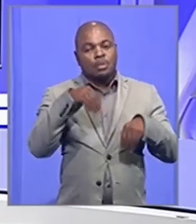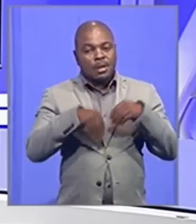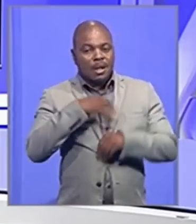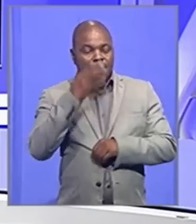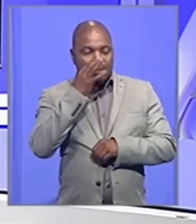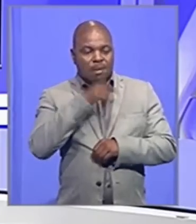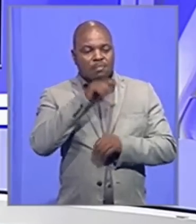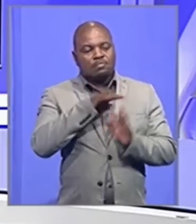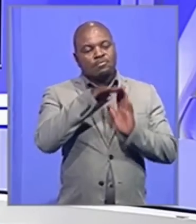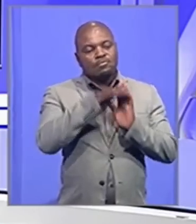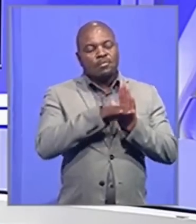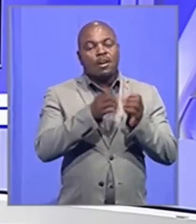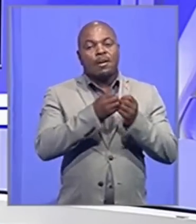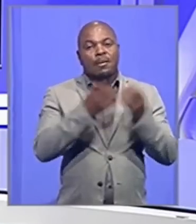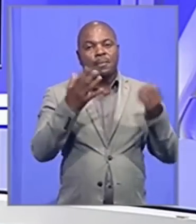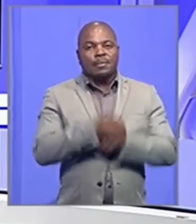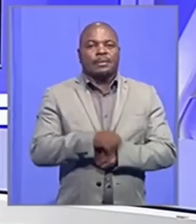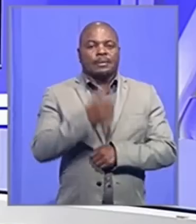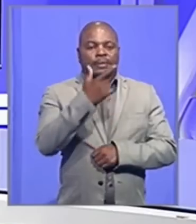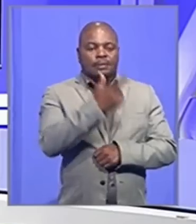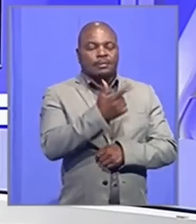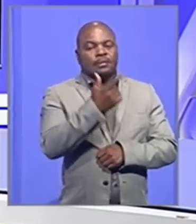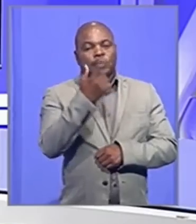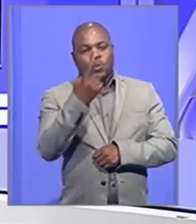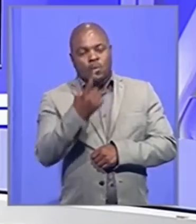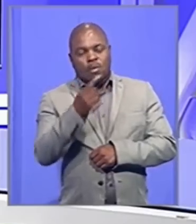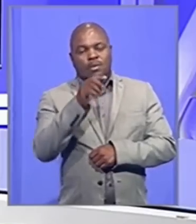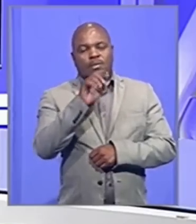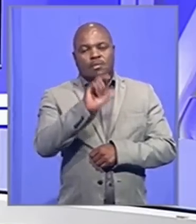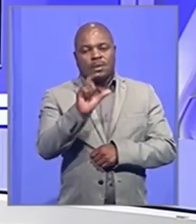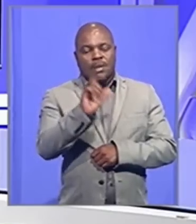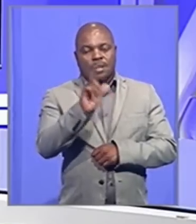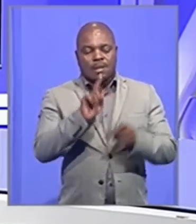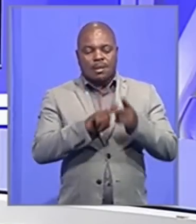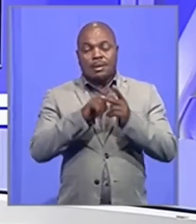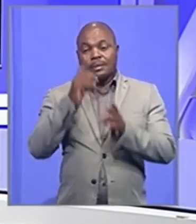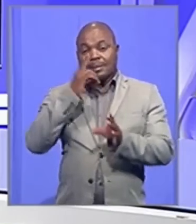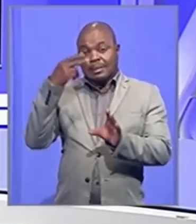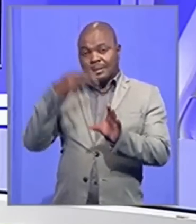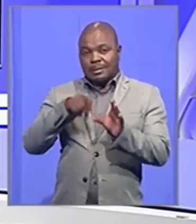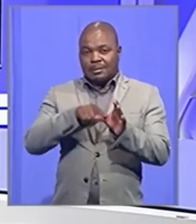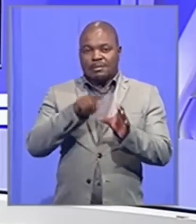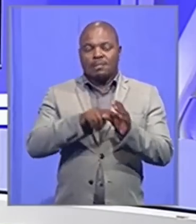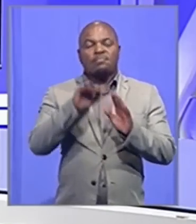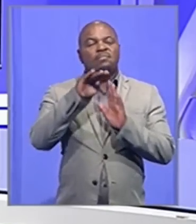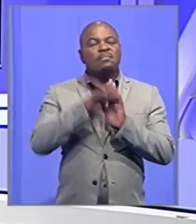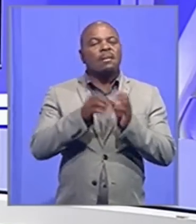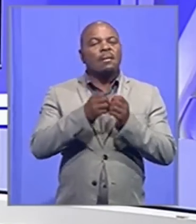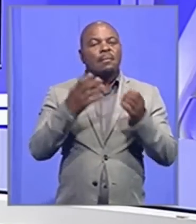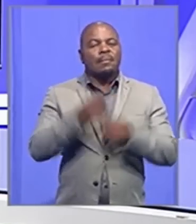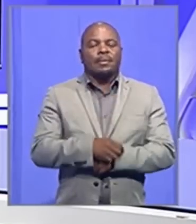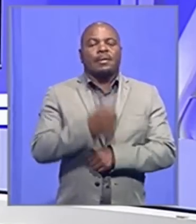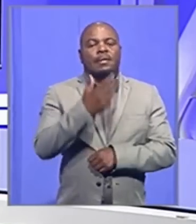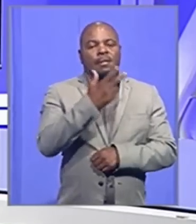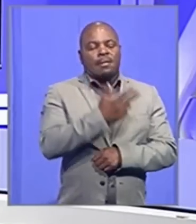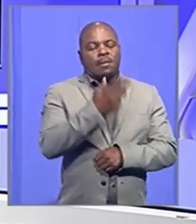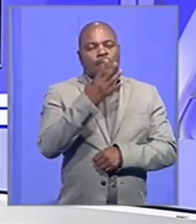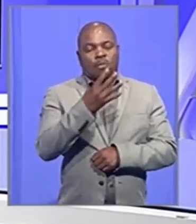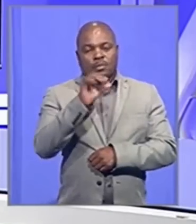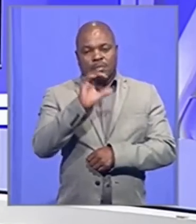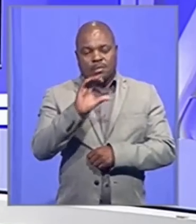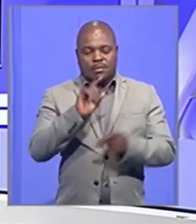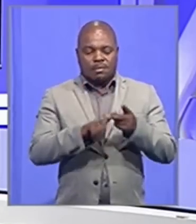go fokotsega ka disente di le 71 litara. Ya diesel e tlile go fokotsega ka disente di le 84,